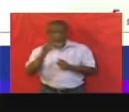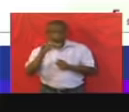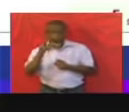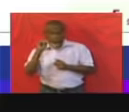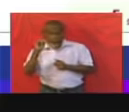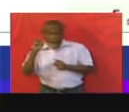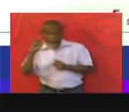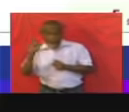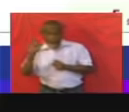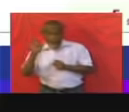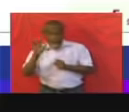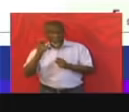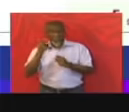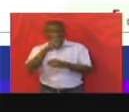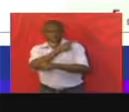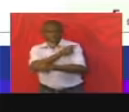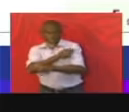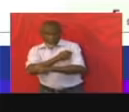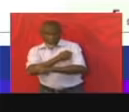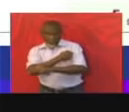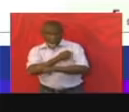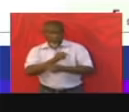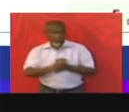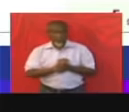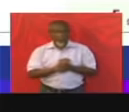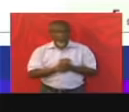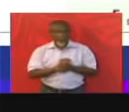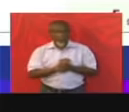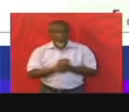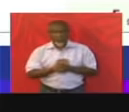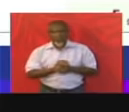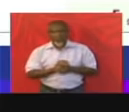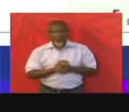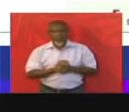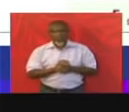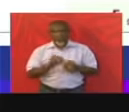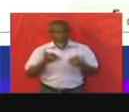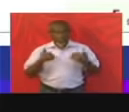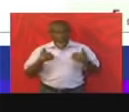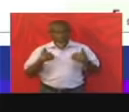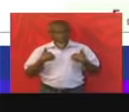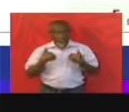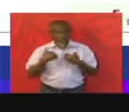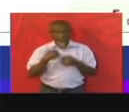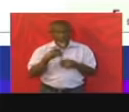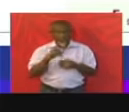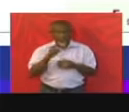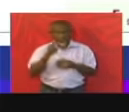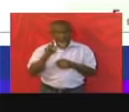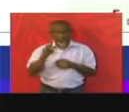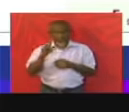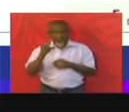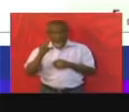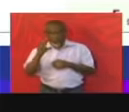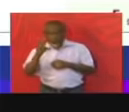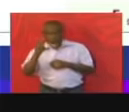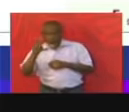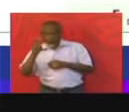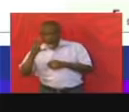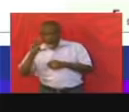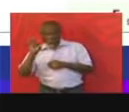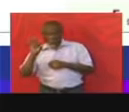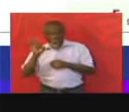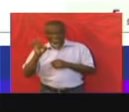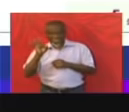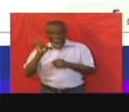there are 99 persons in step-down facilities. There are also 129 individuals in state quarantine